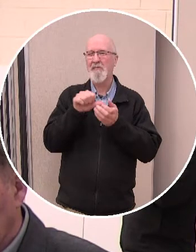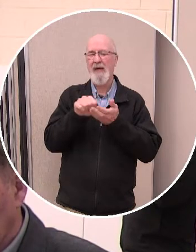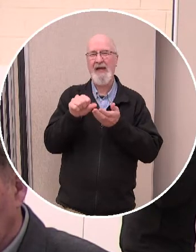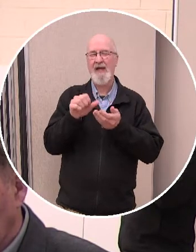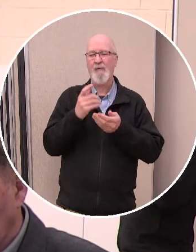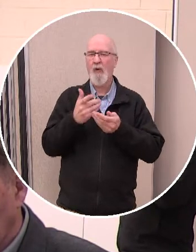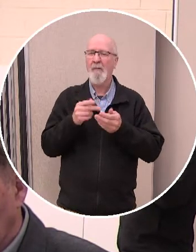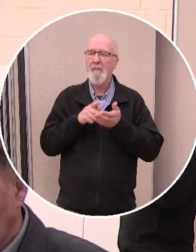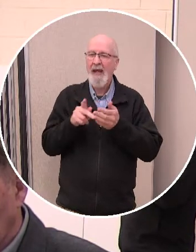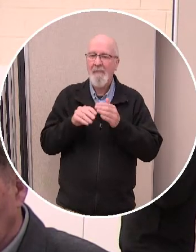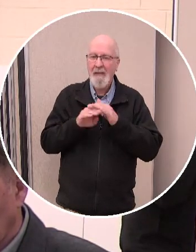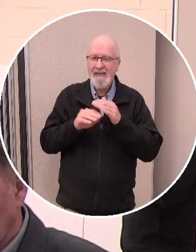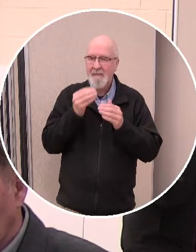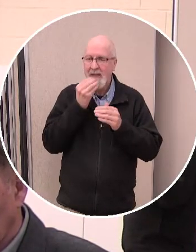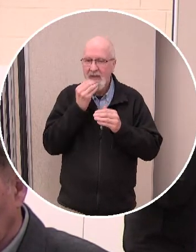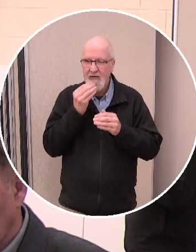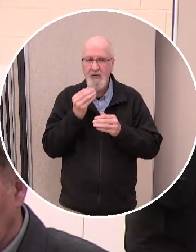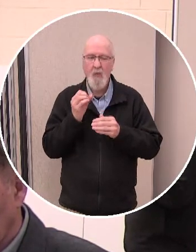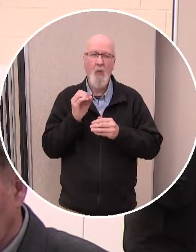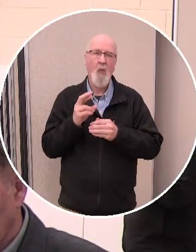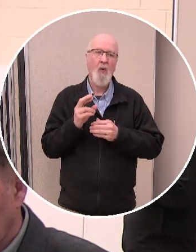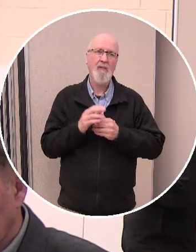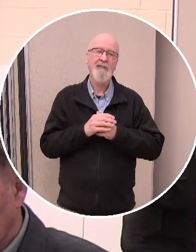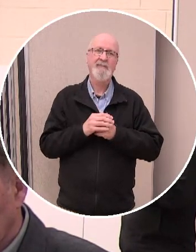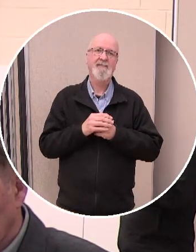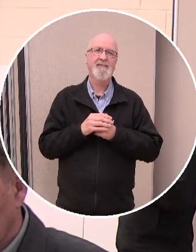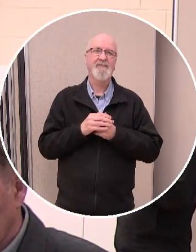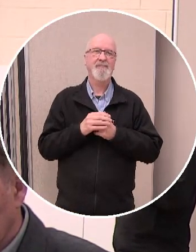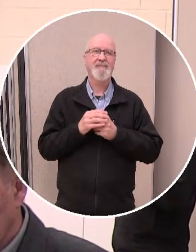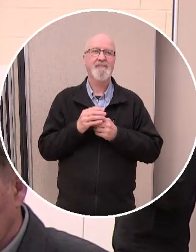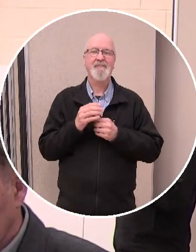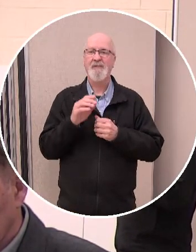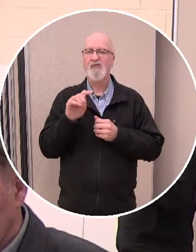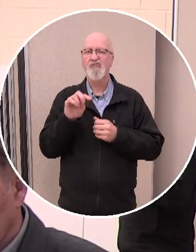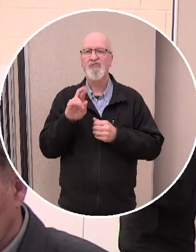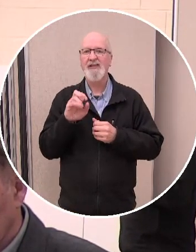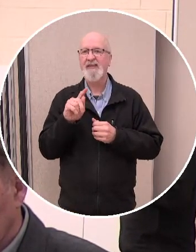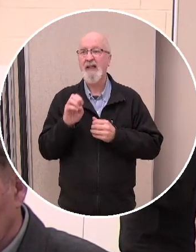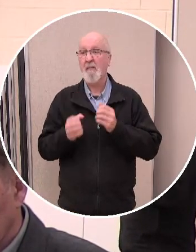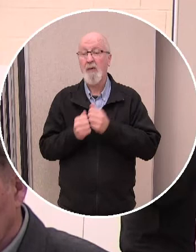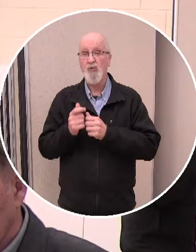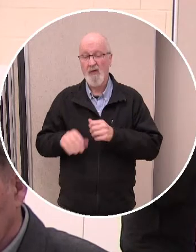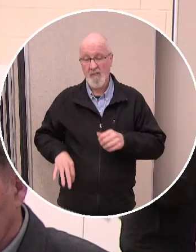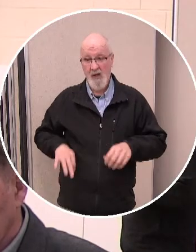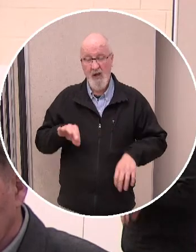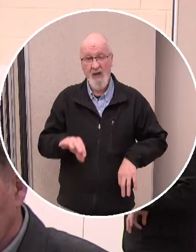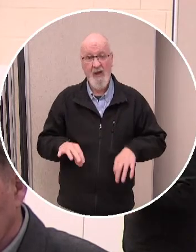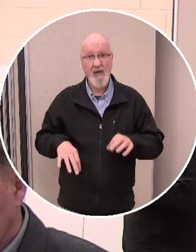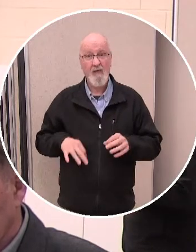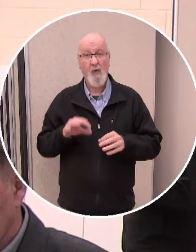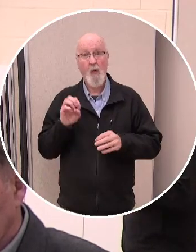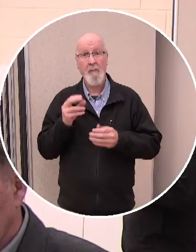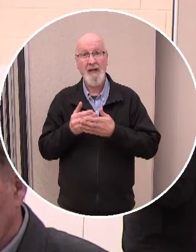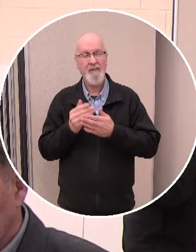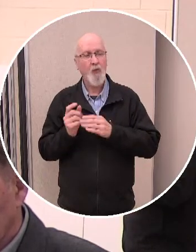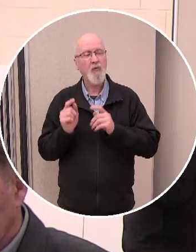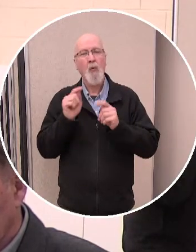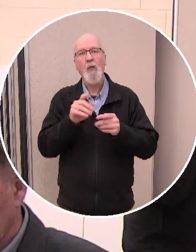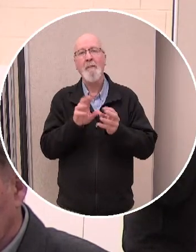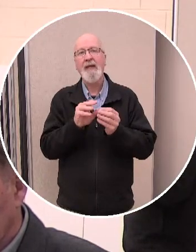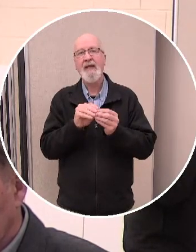meals and on a regular basis, trustees end up out of pocket to attend meetings throughout the